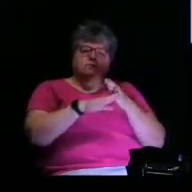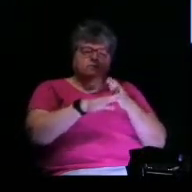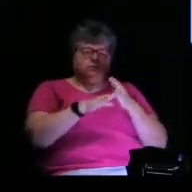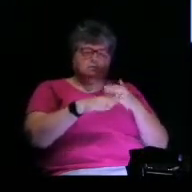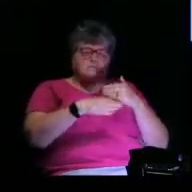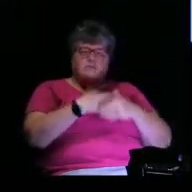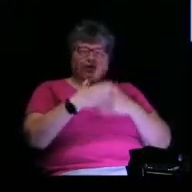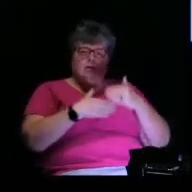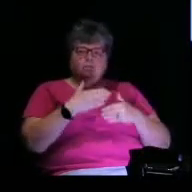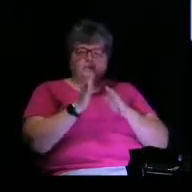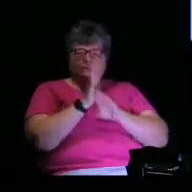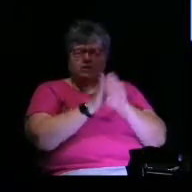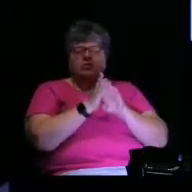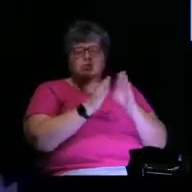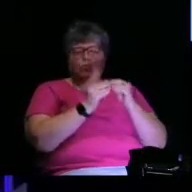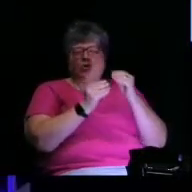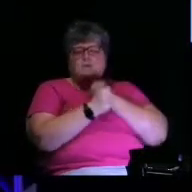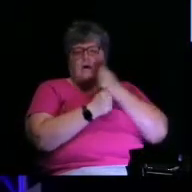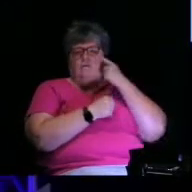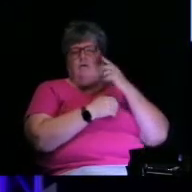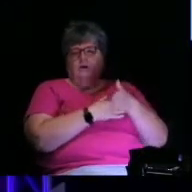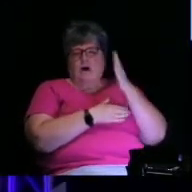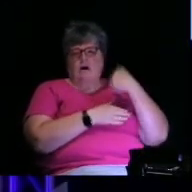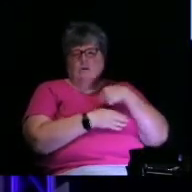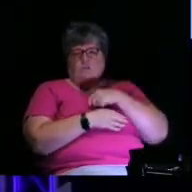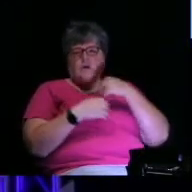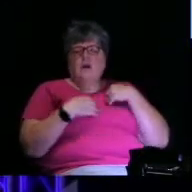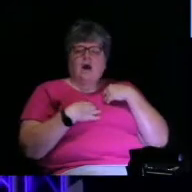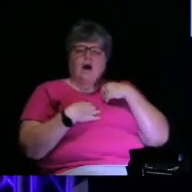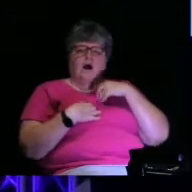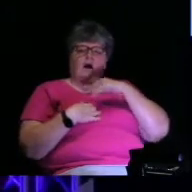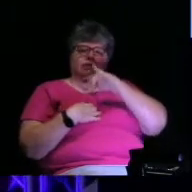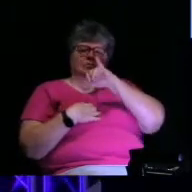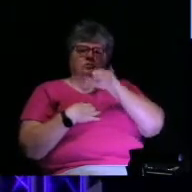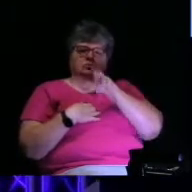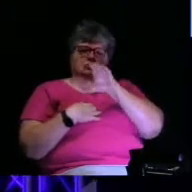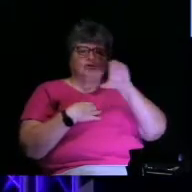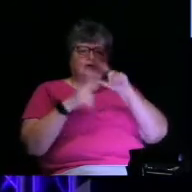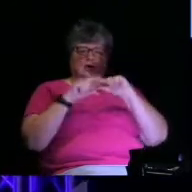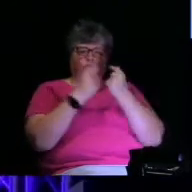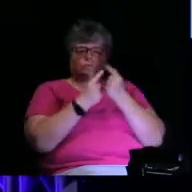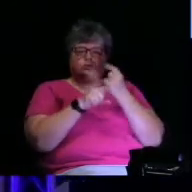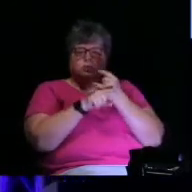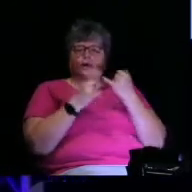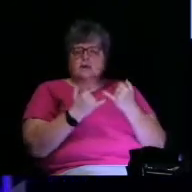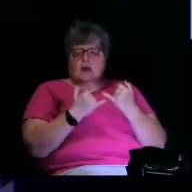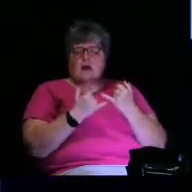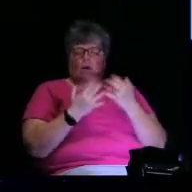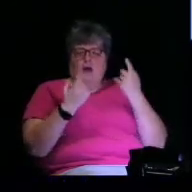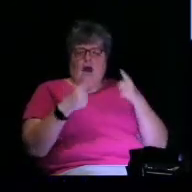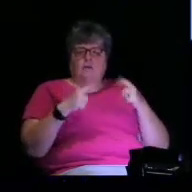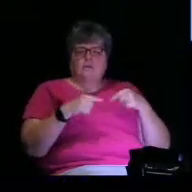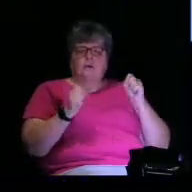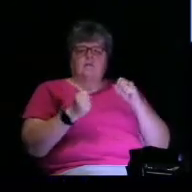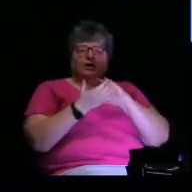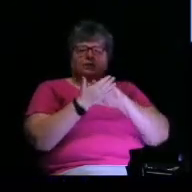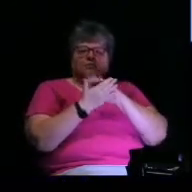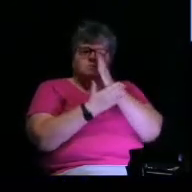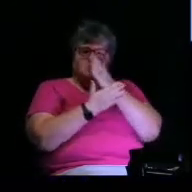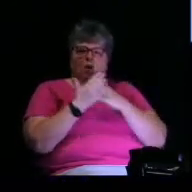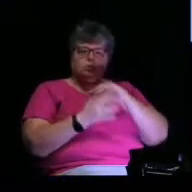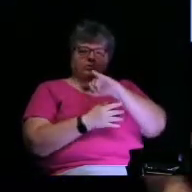groups, all right? We got journey groups going on right now that are signing up for. You can sign up for them right now. I want to encourage you to get a part of a journey group, okay? Because in all of